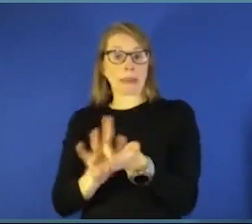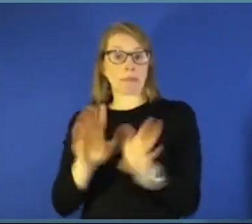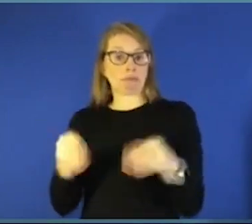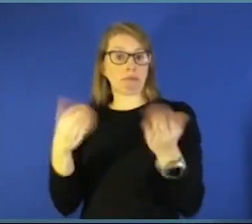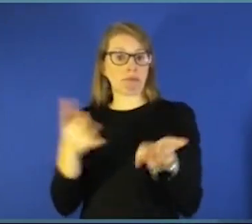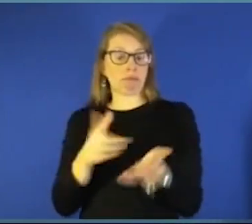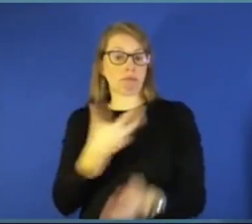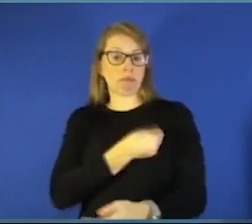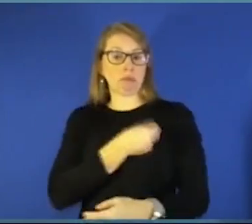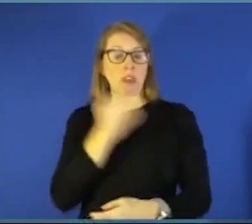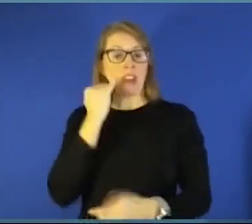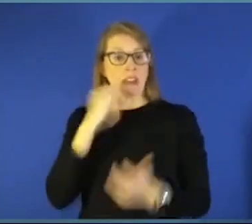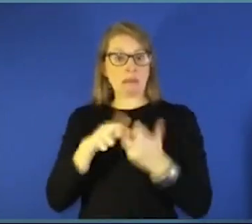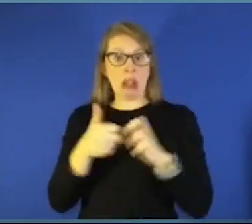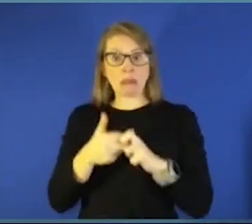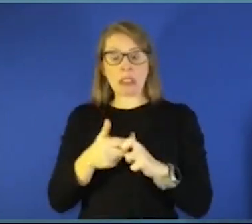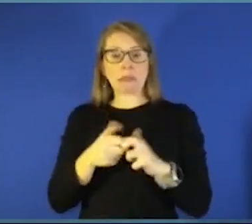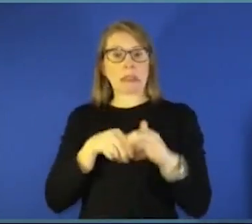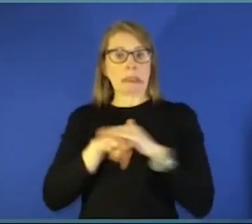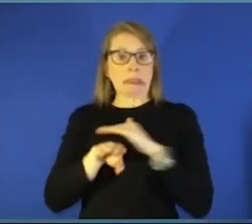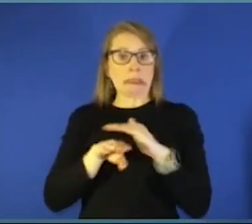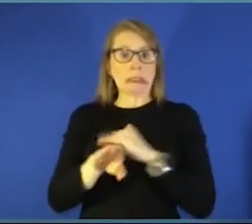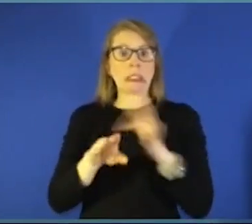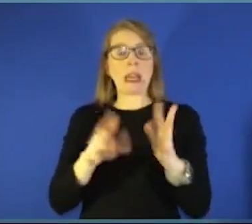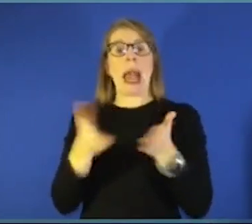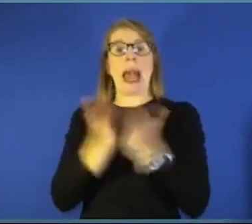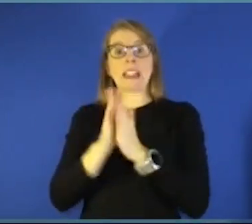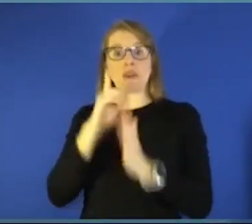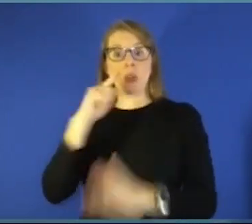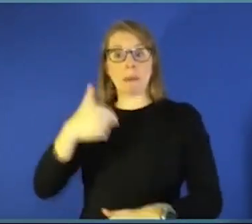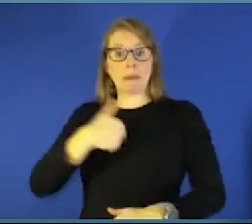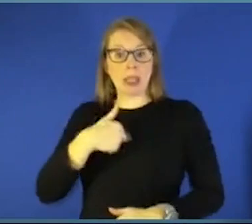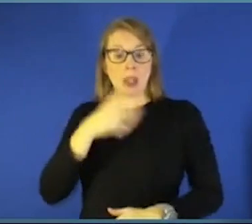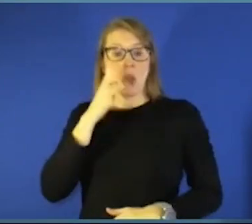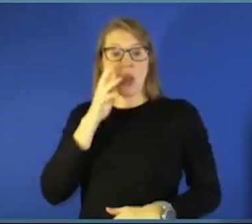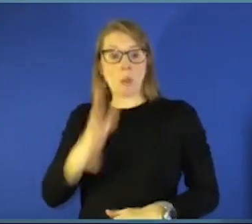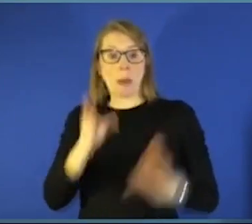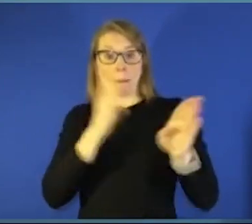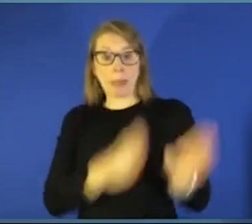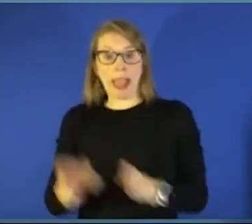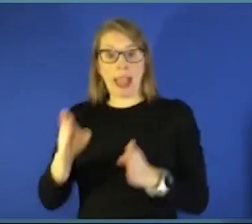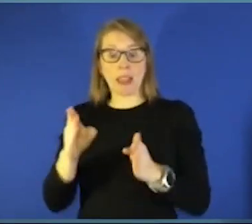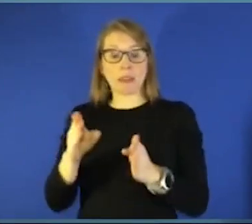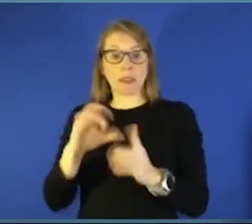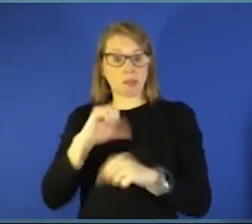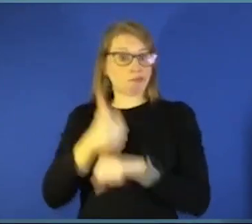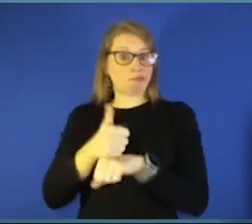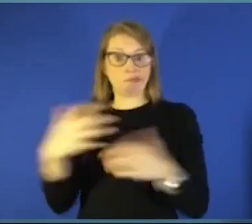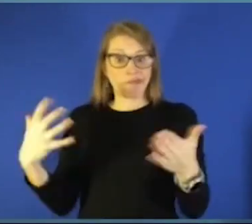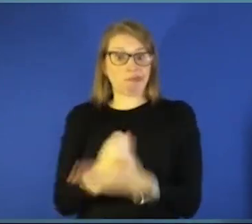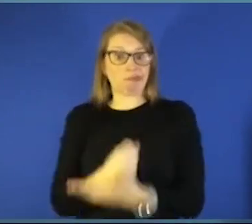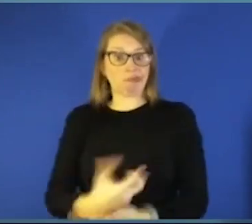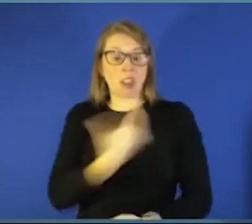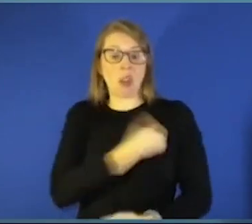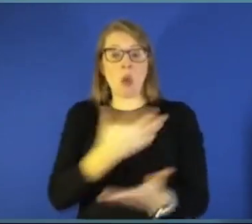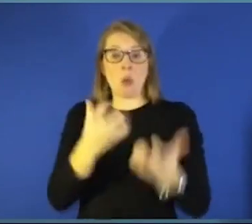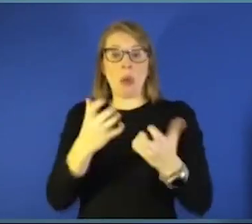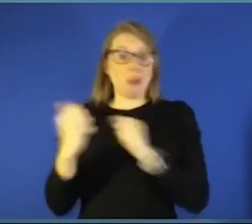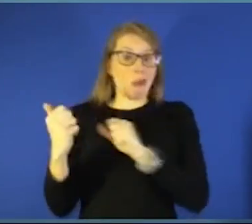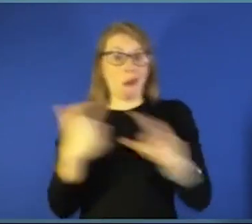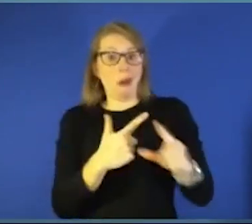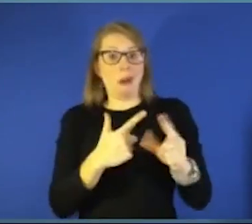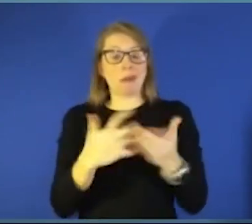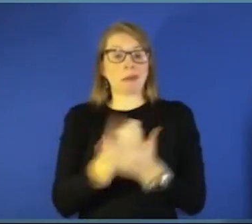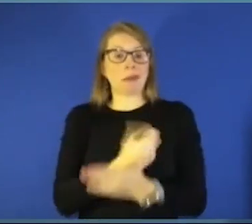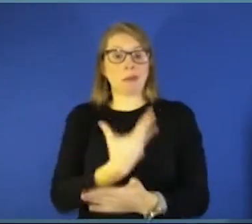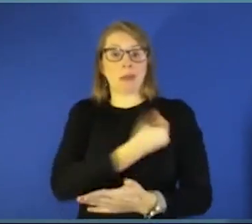issues, call the hospital and ask for me, and I will make sure we arrange to get you a vaccine. We want to get everyone vaccinated who wants